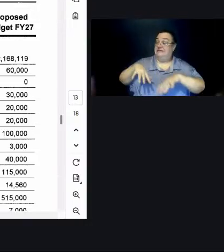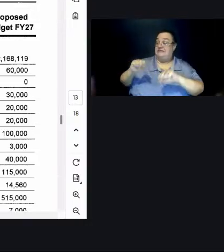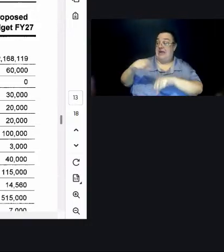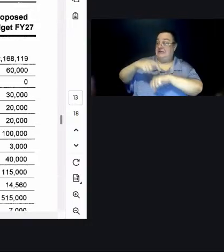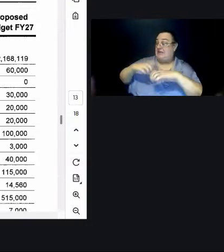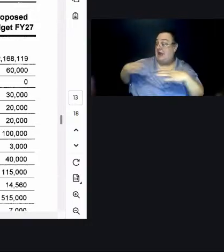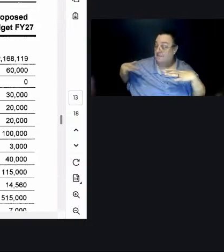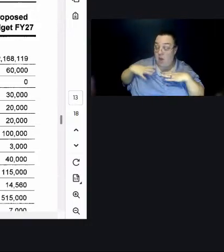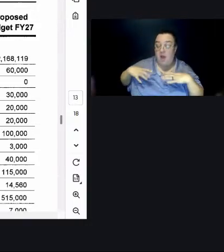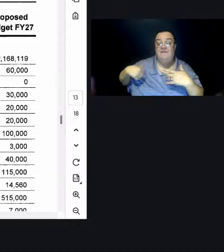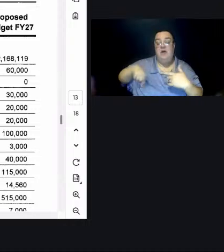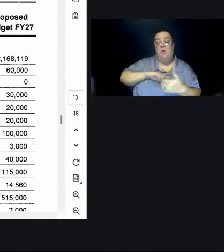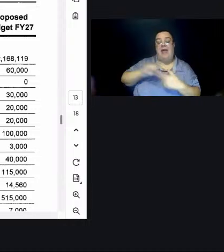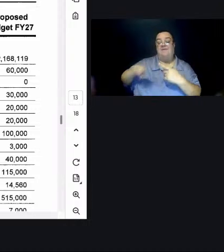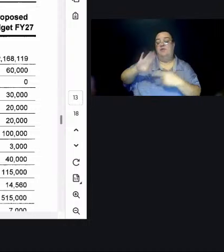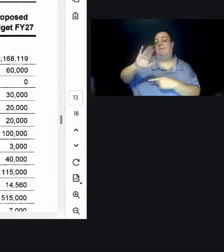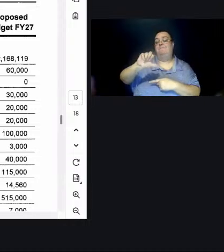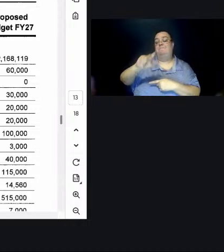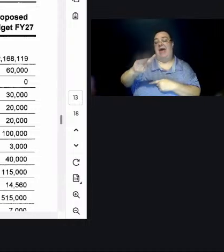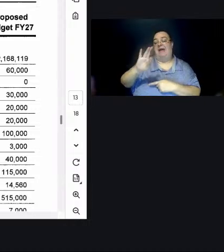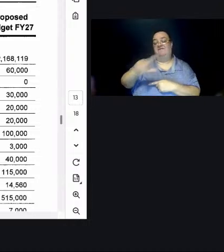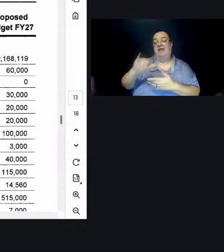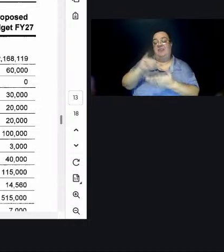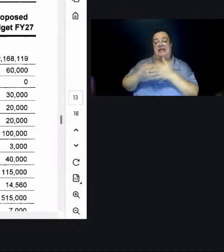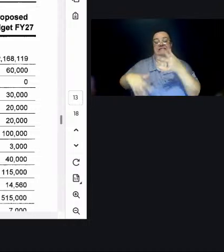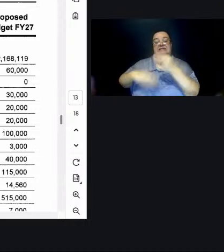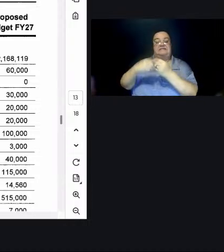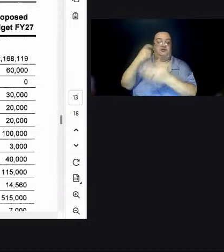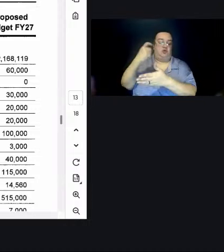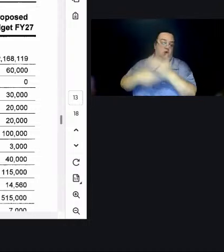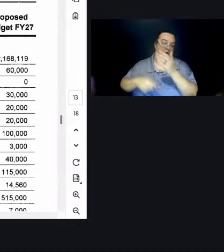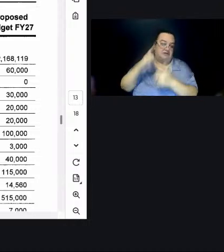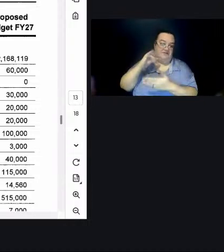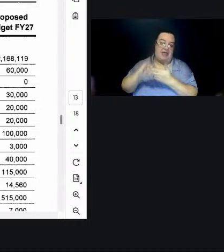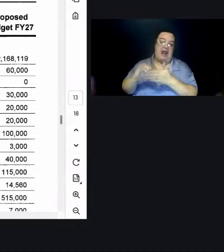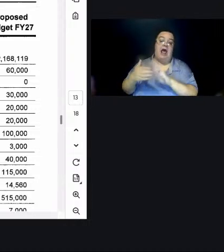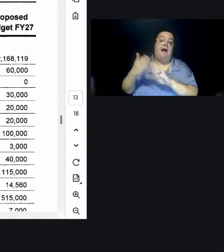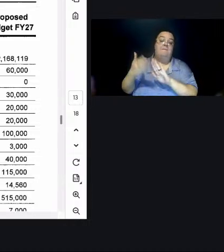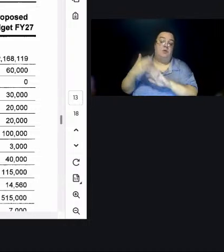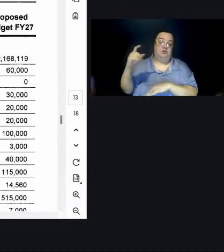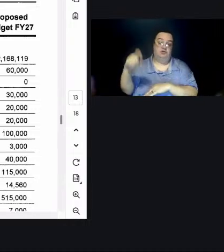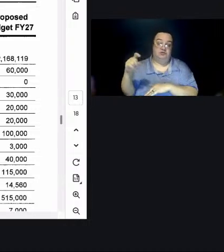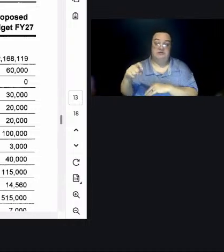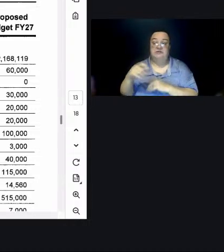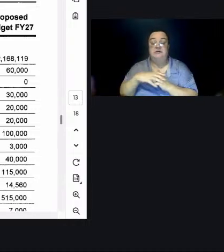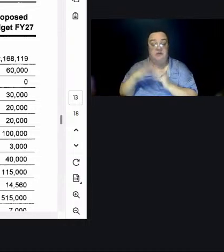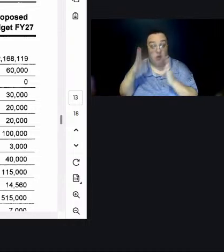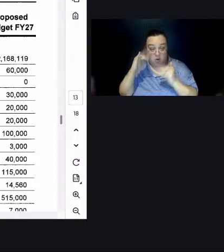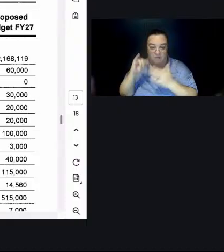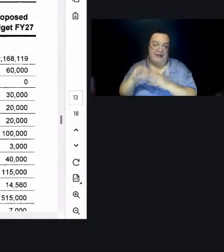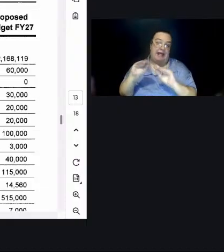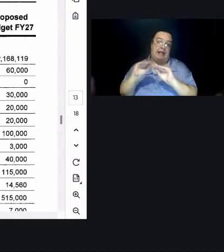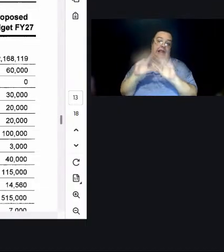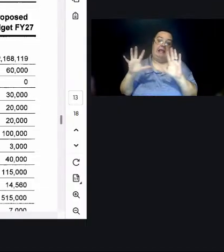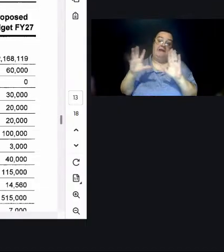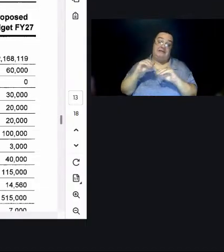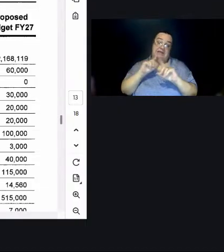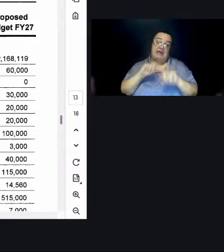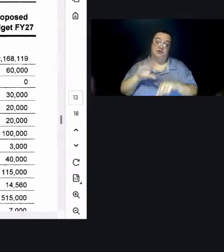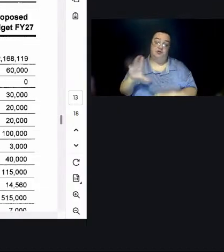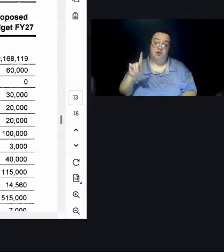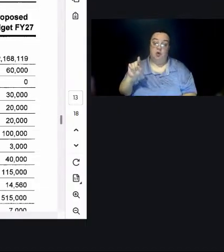backfilling, that's the additional cost for the operational necessity. Hopefully that clarifies and answers the question.